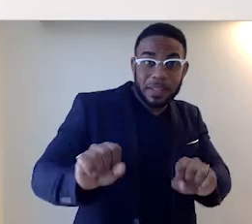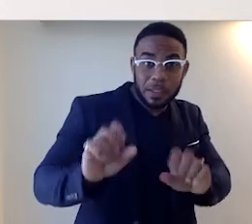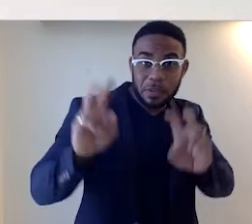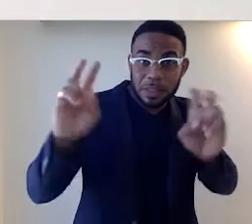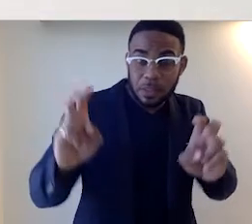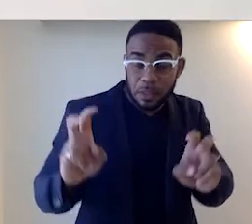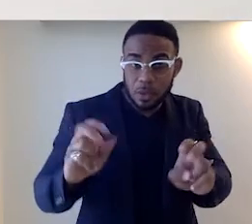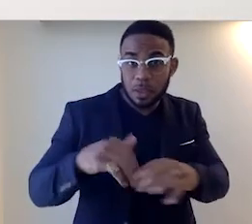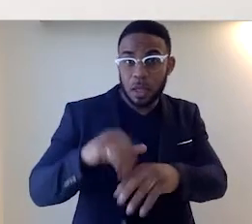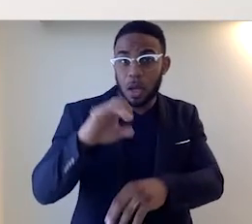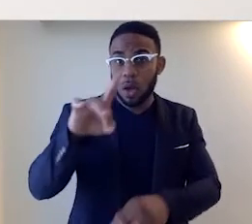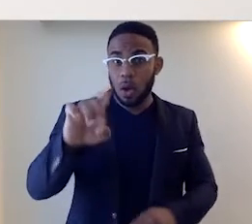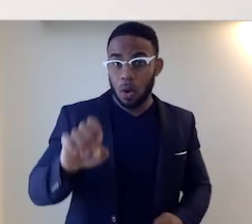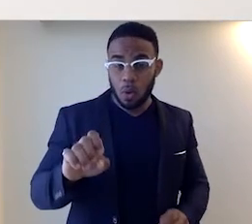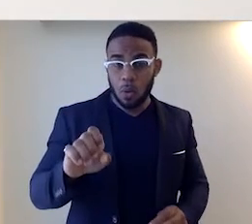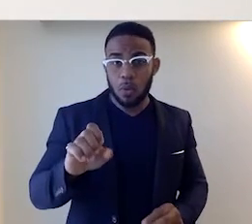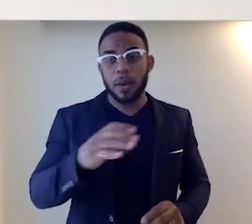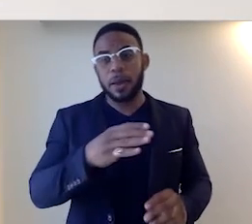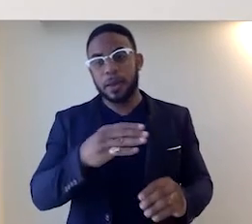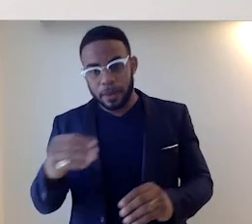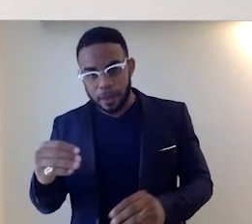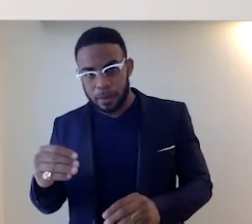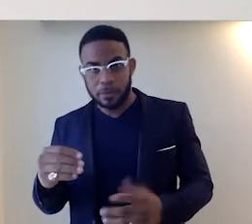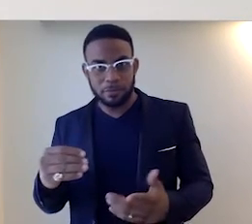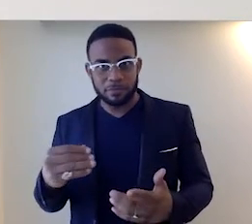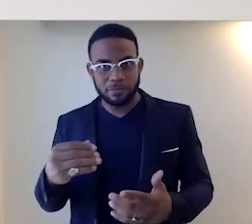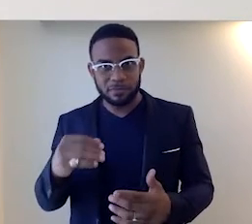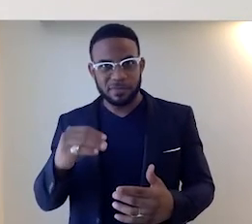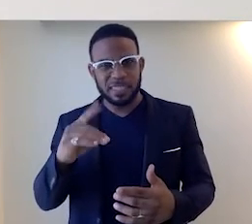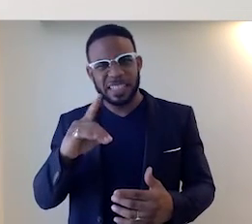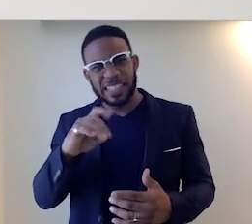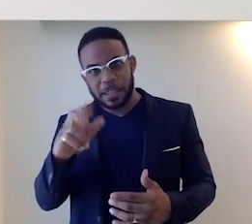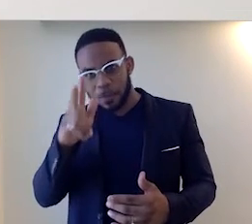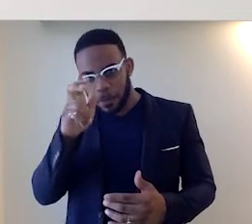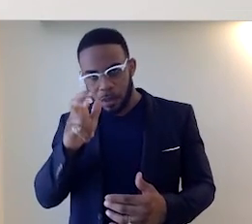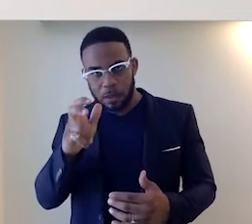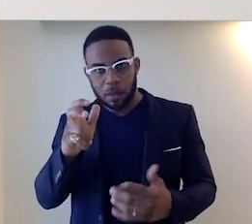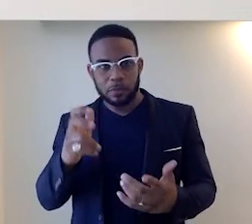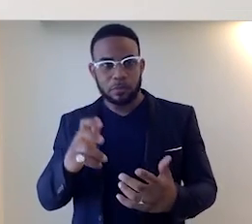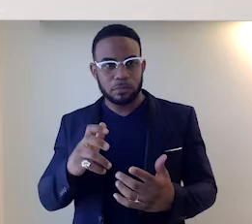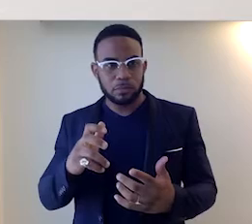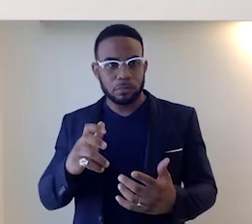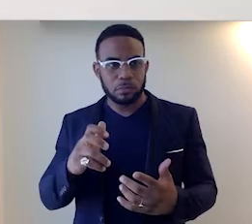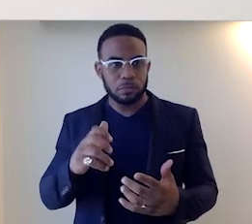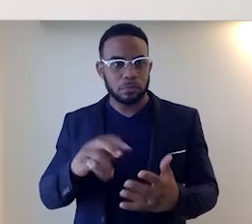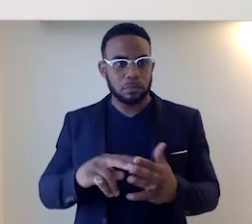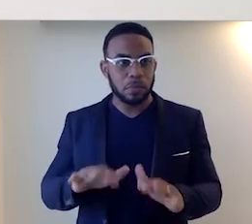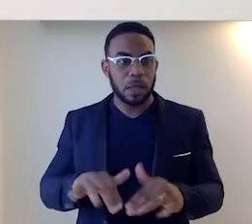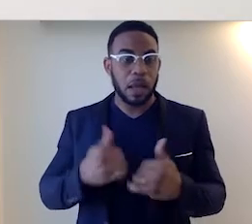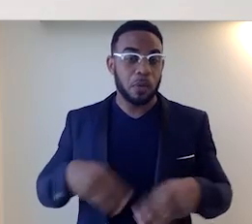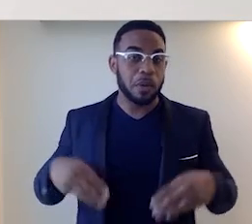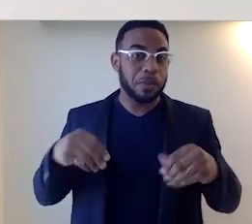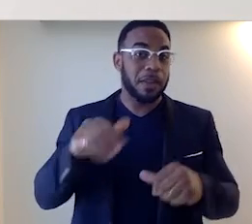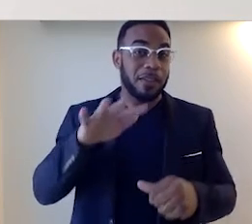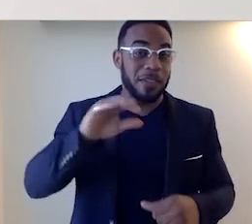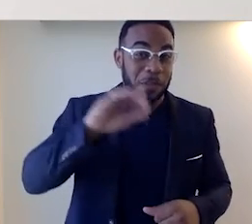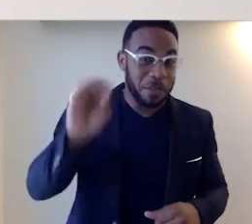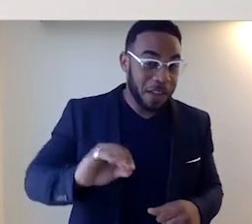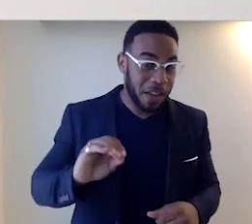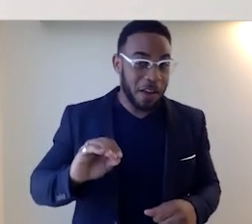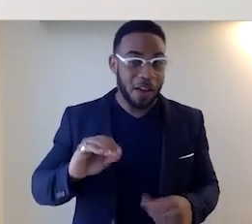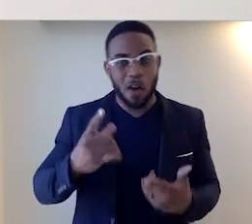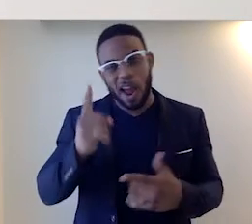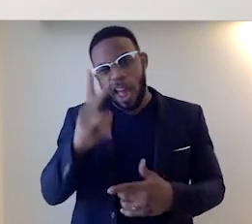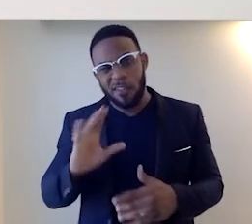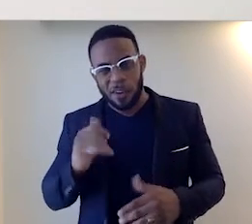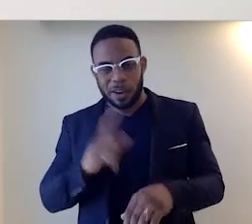issues in code and debug, which is how we spend 50% of our